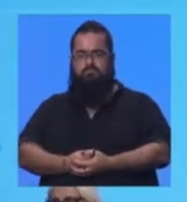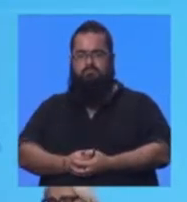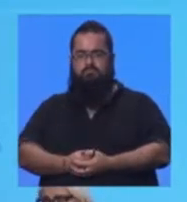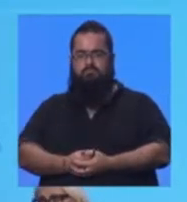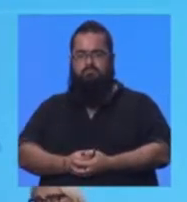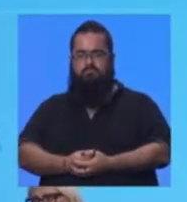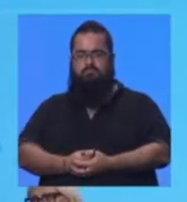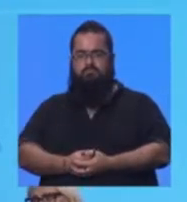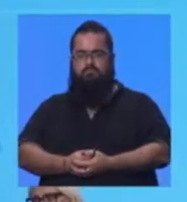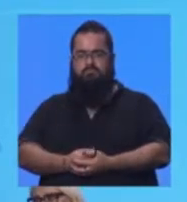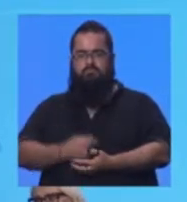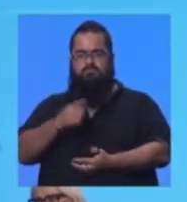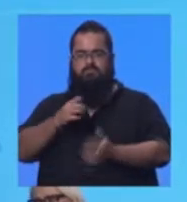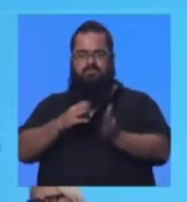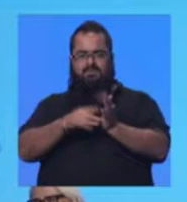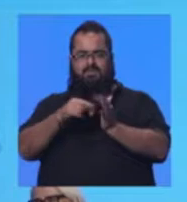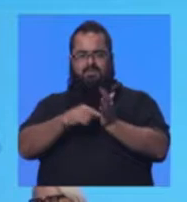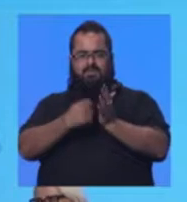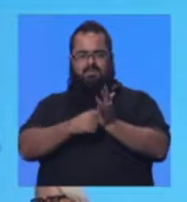of Katamatite.